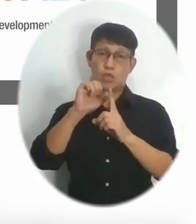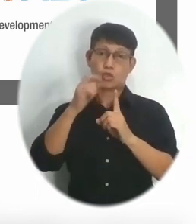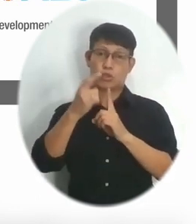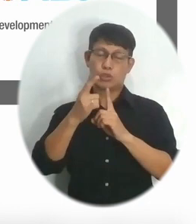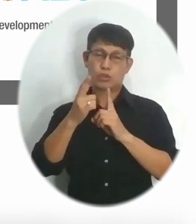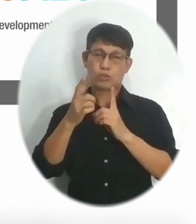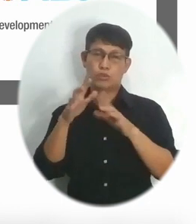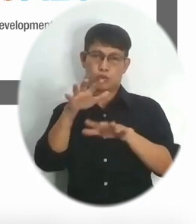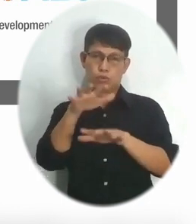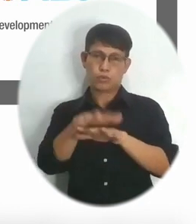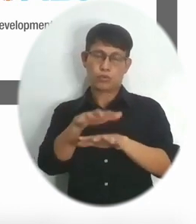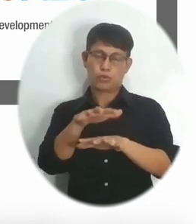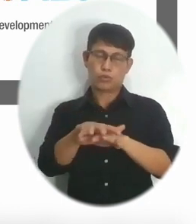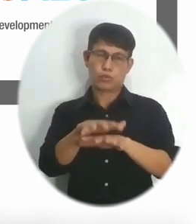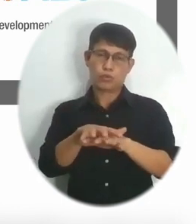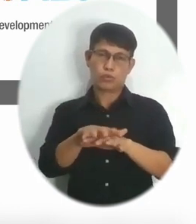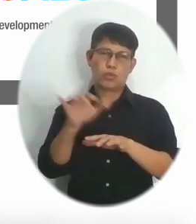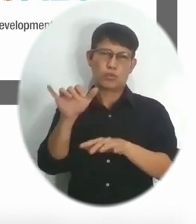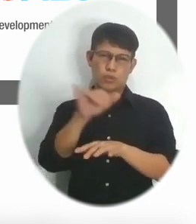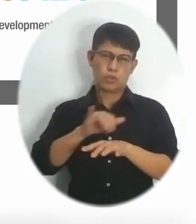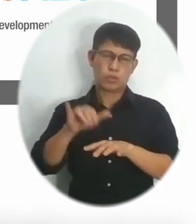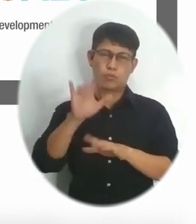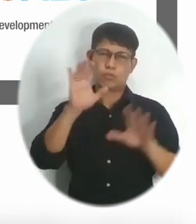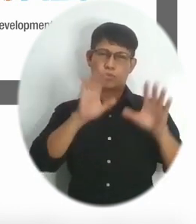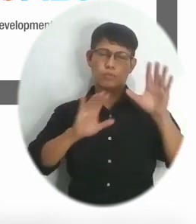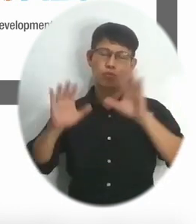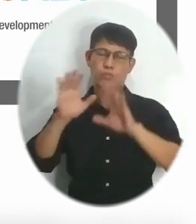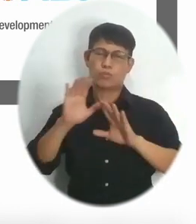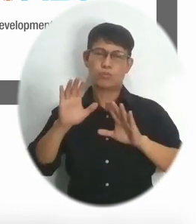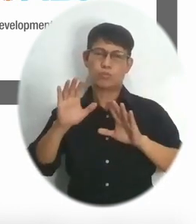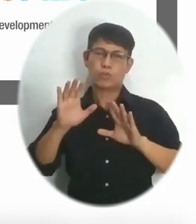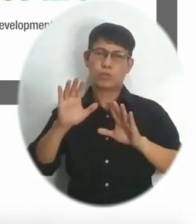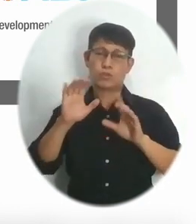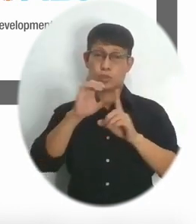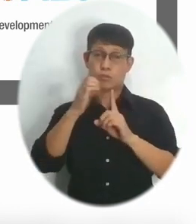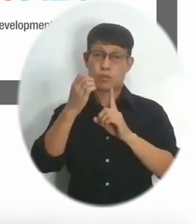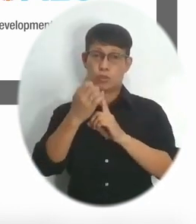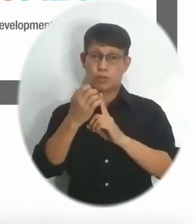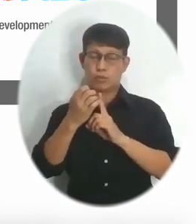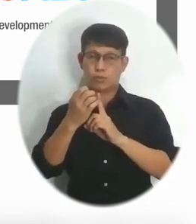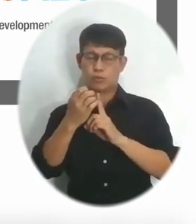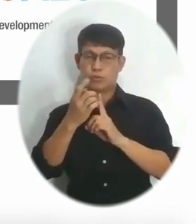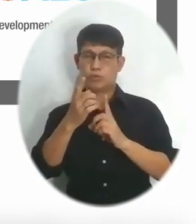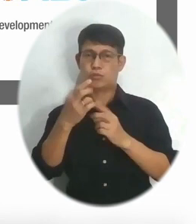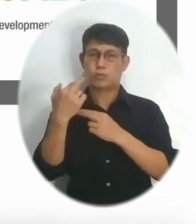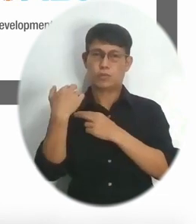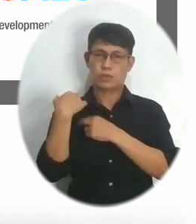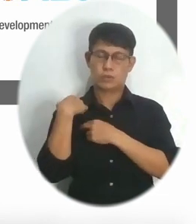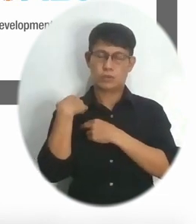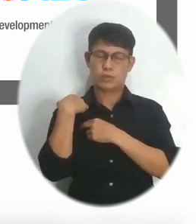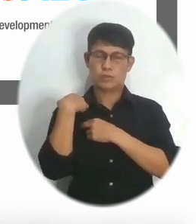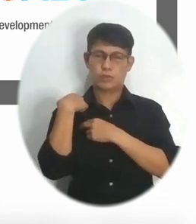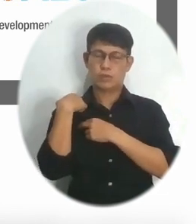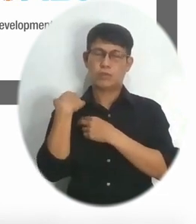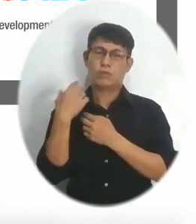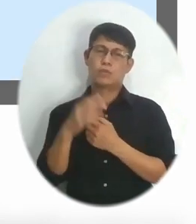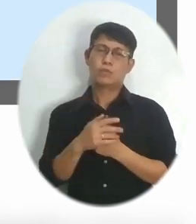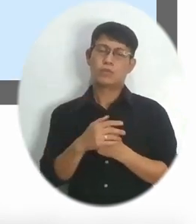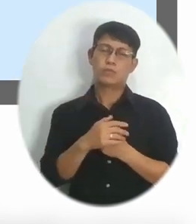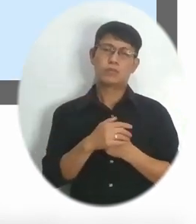promotion, social inclusion, disaster resilience, environmental responsibility.